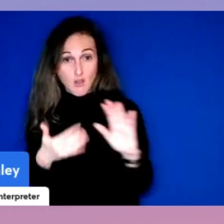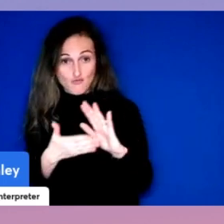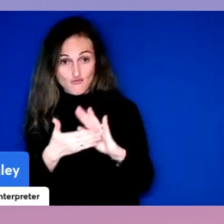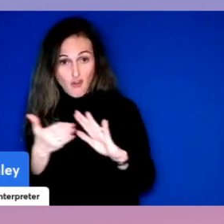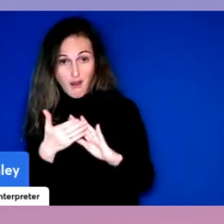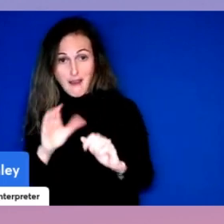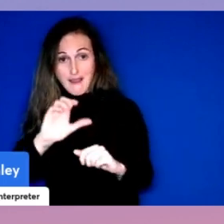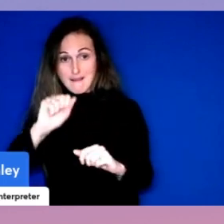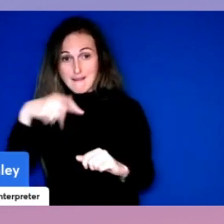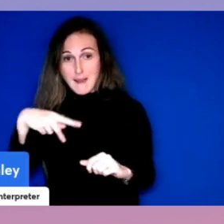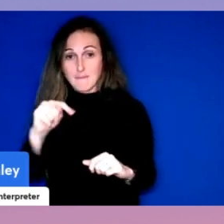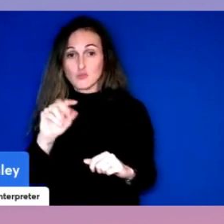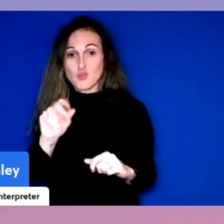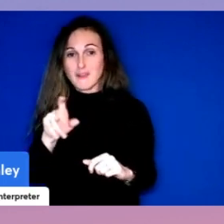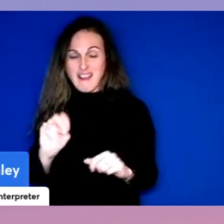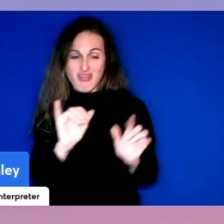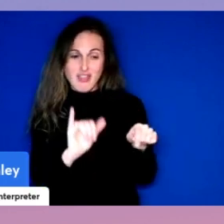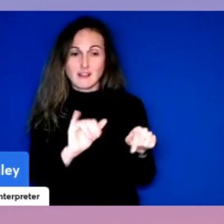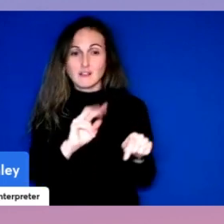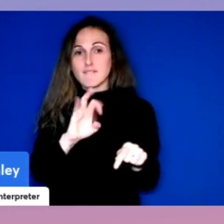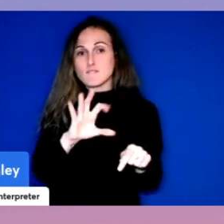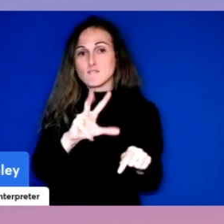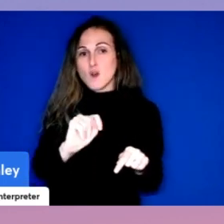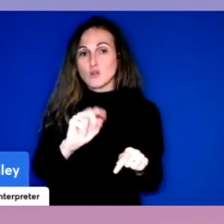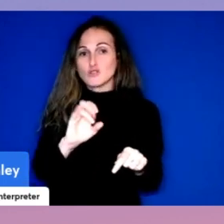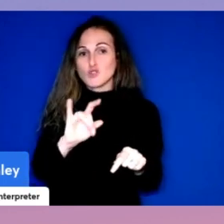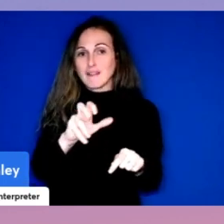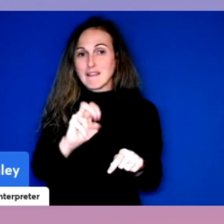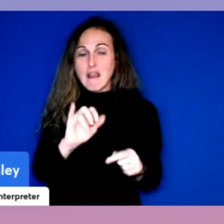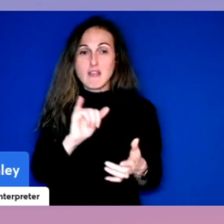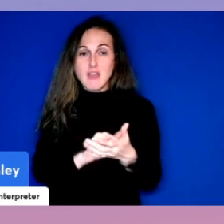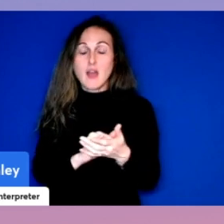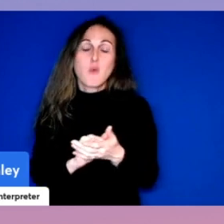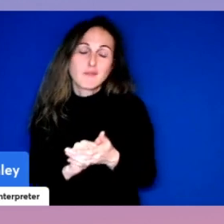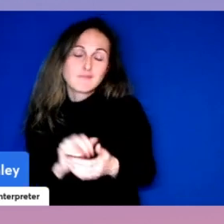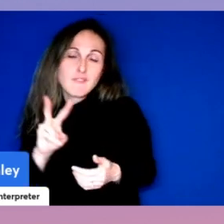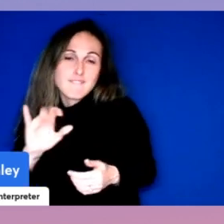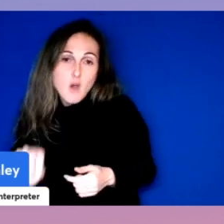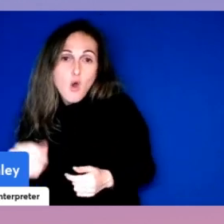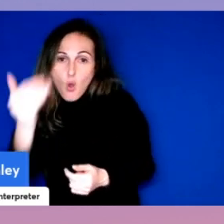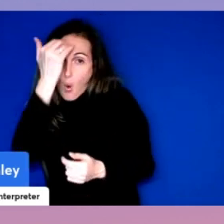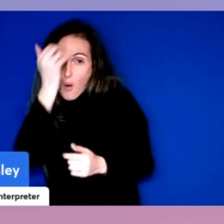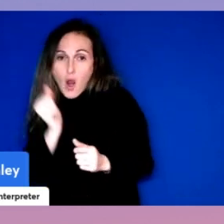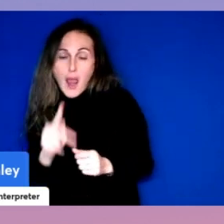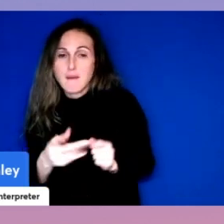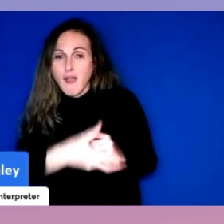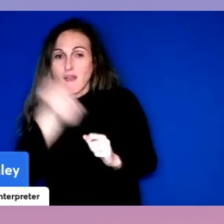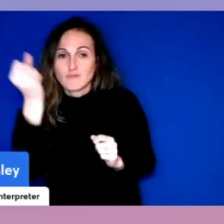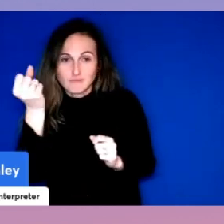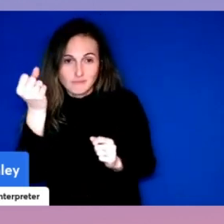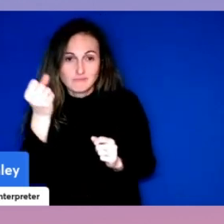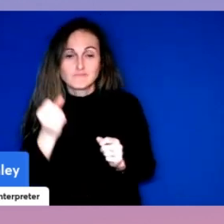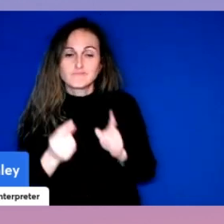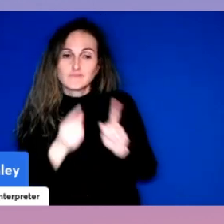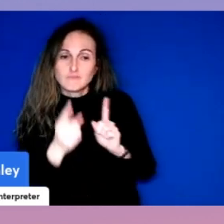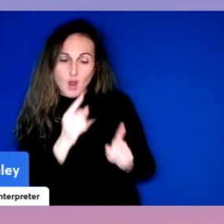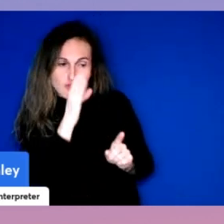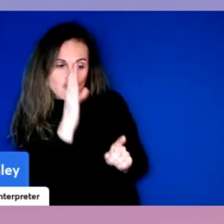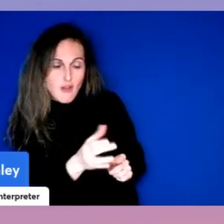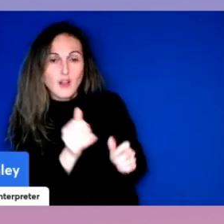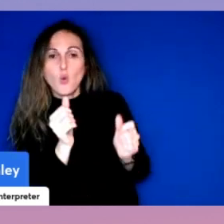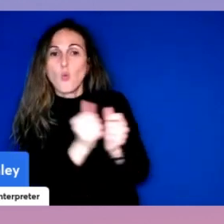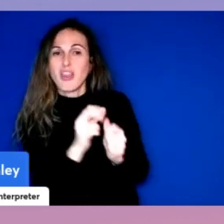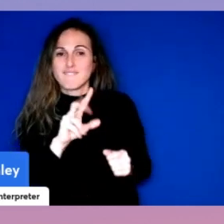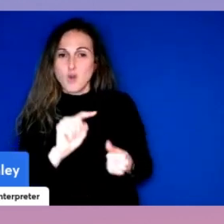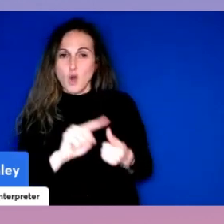cat token, this is the Vault token that a Vault aware app can just grab and talk to Vault directly, authenticate into Vault